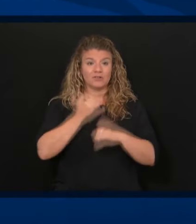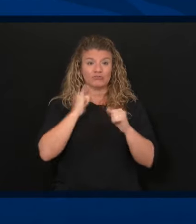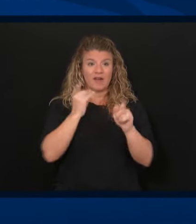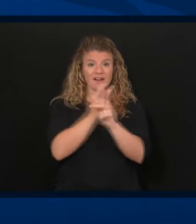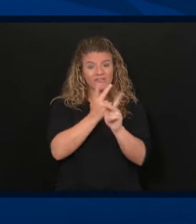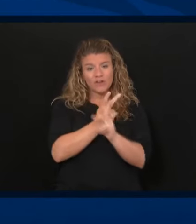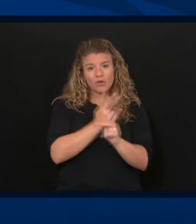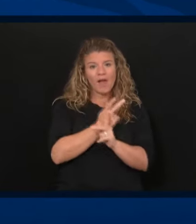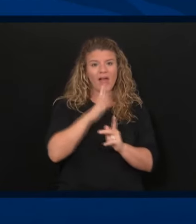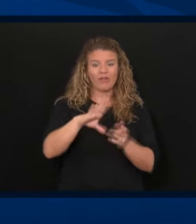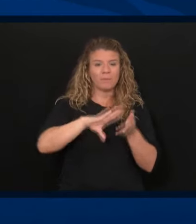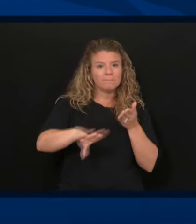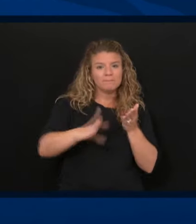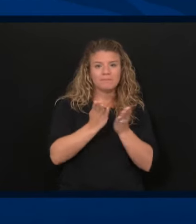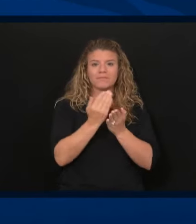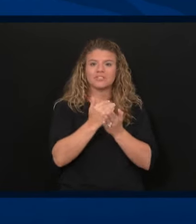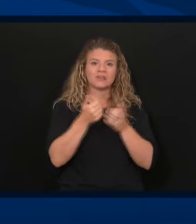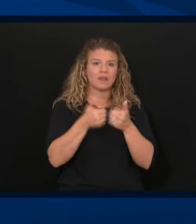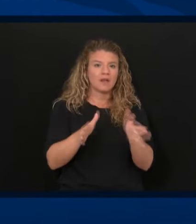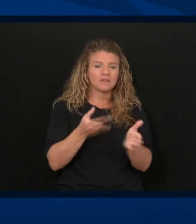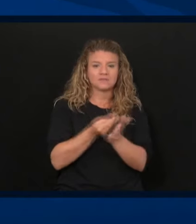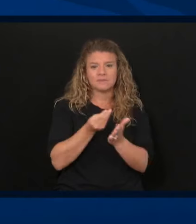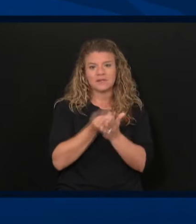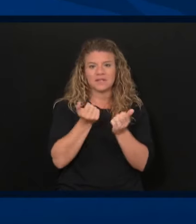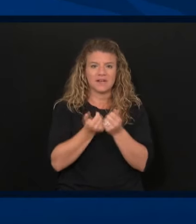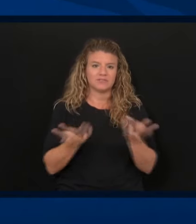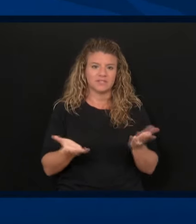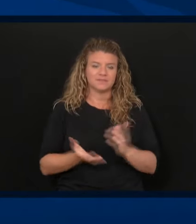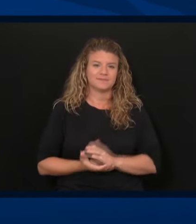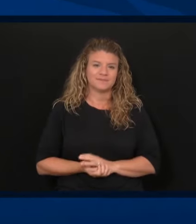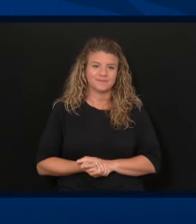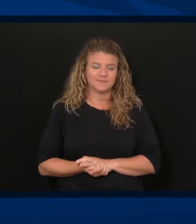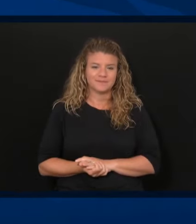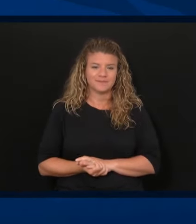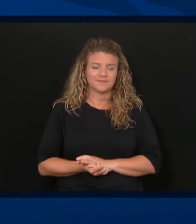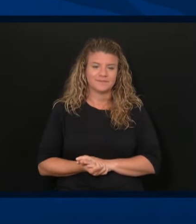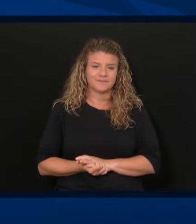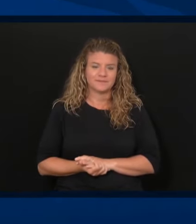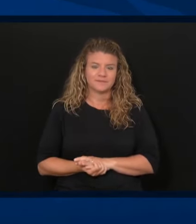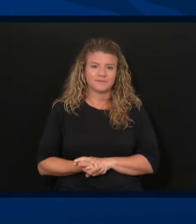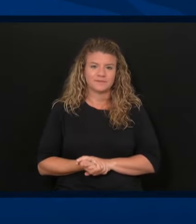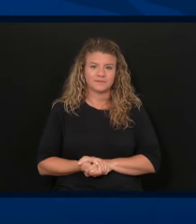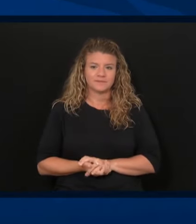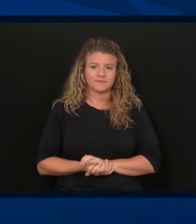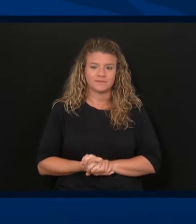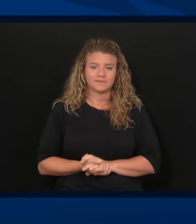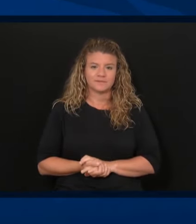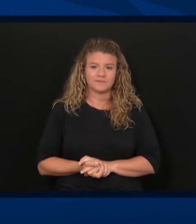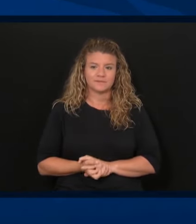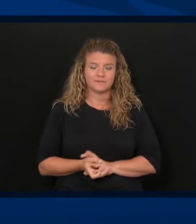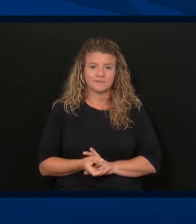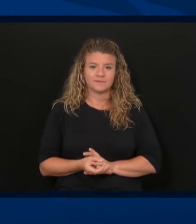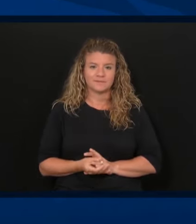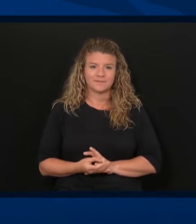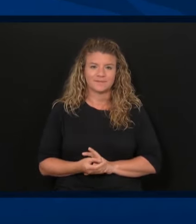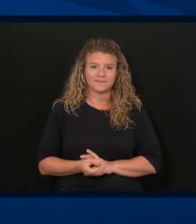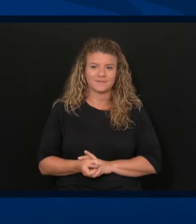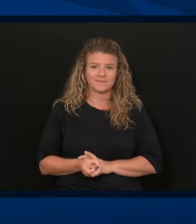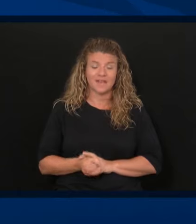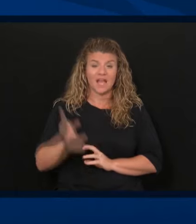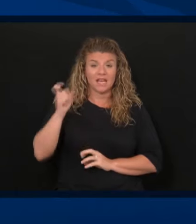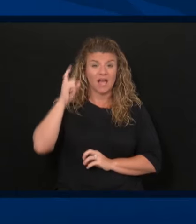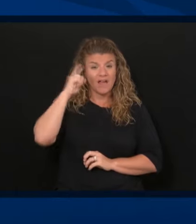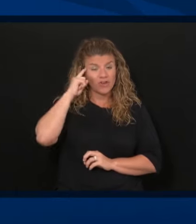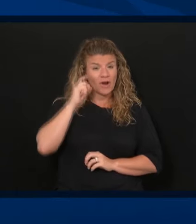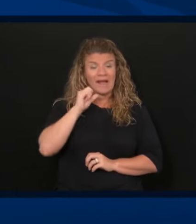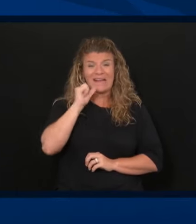cuts and loss of revenue? Okay, you got to forgive me because I'm not getting all the